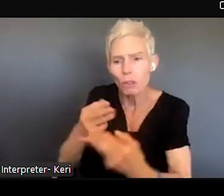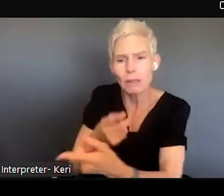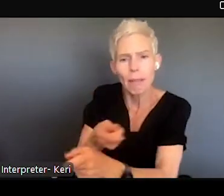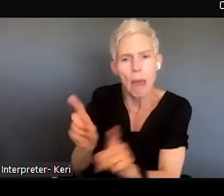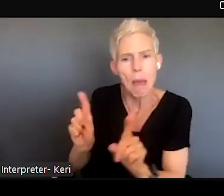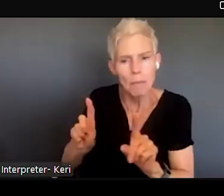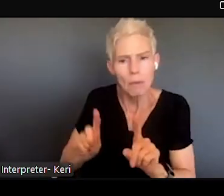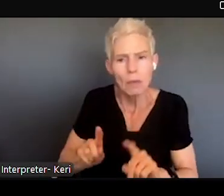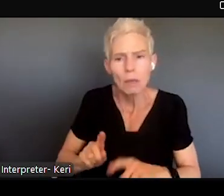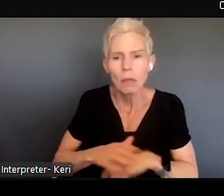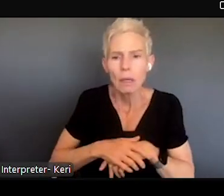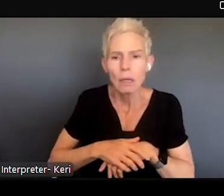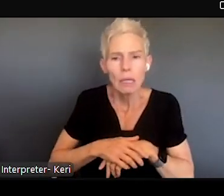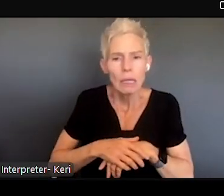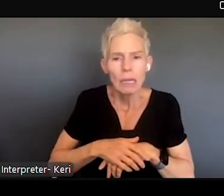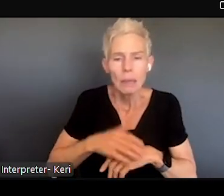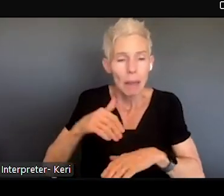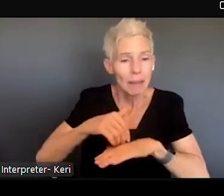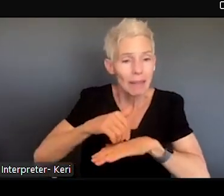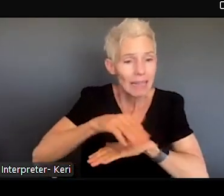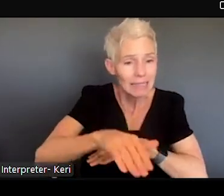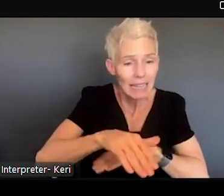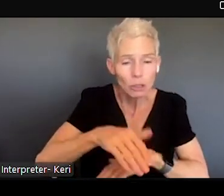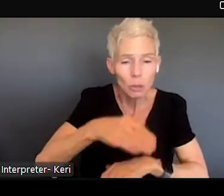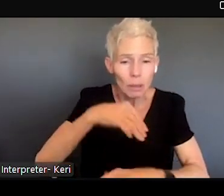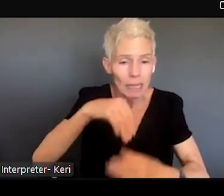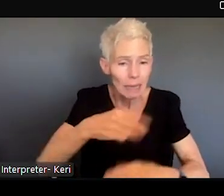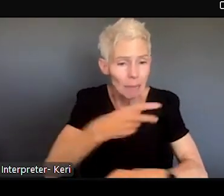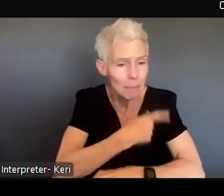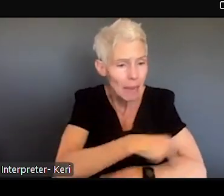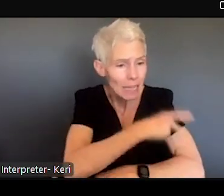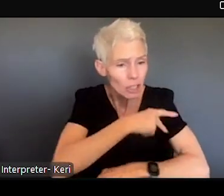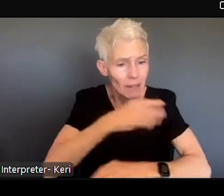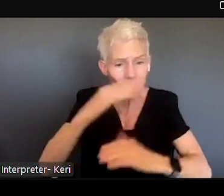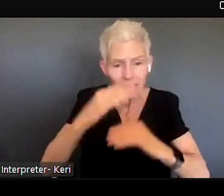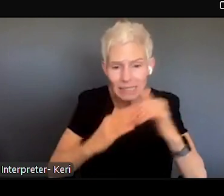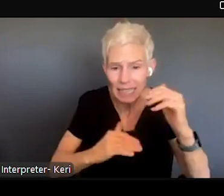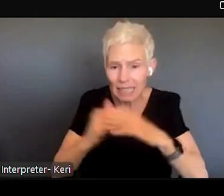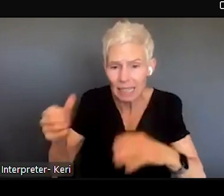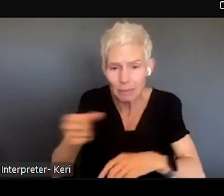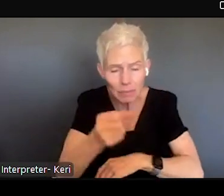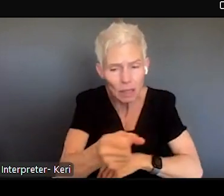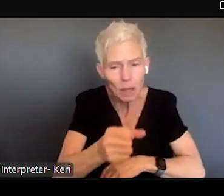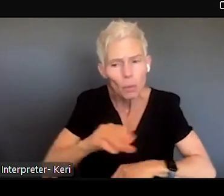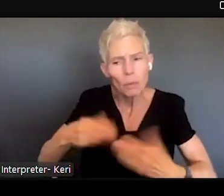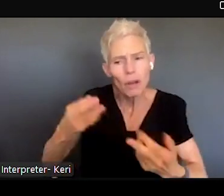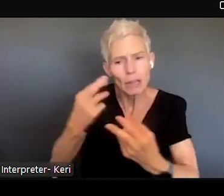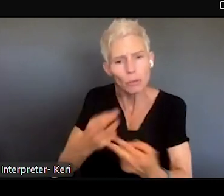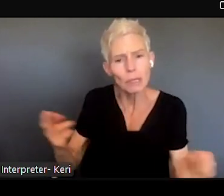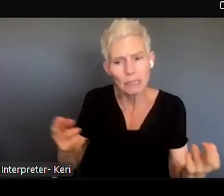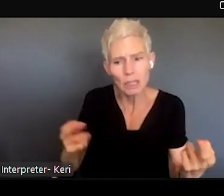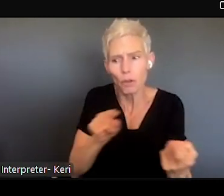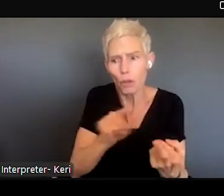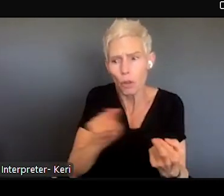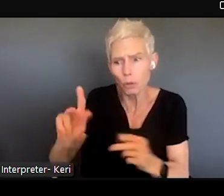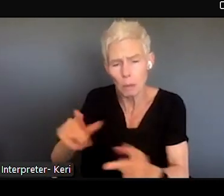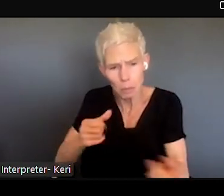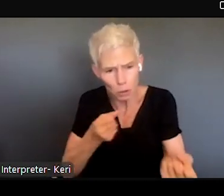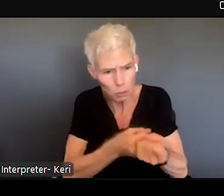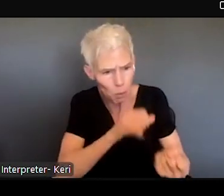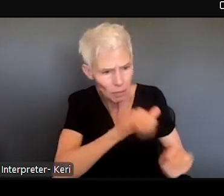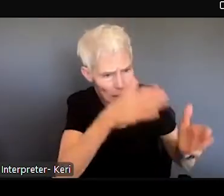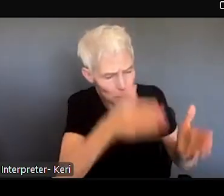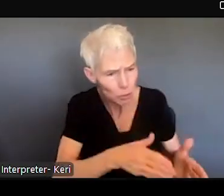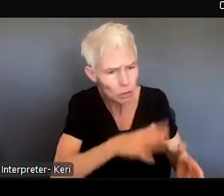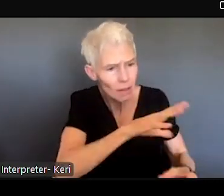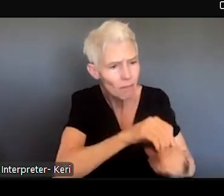individual is 1013 or sent to some sort of inpatient facility. We always make sure we provide resources for those supportive people, right, to be able to